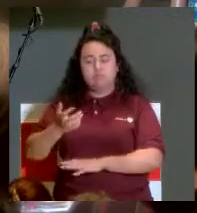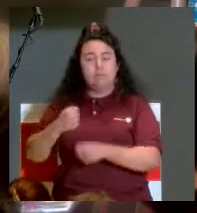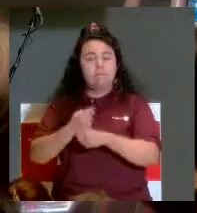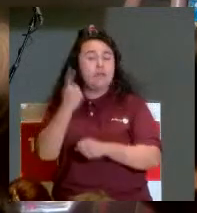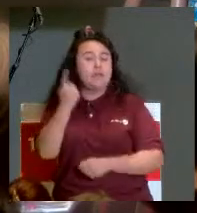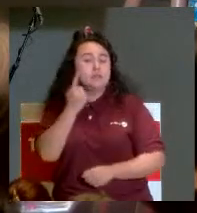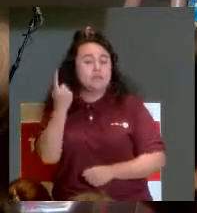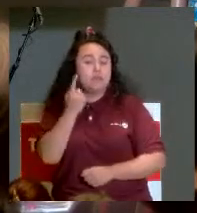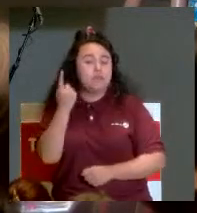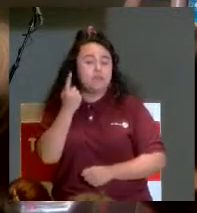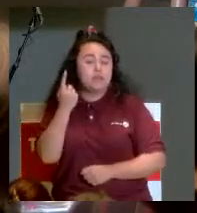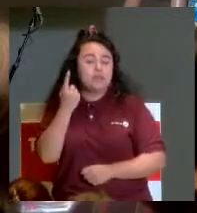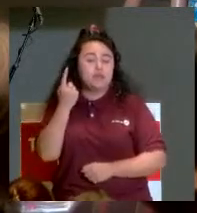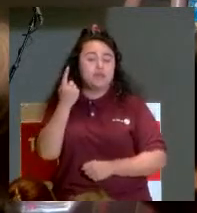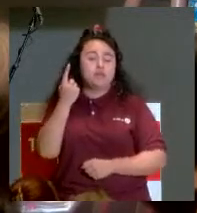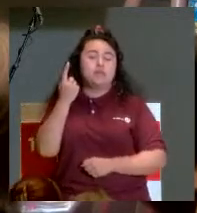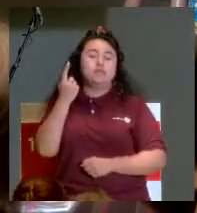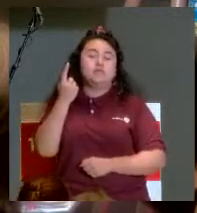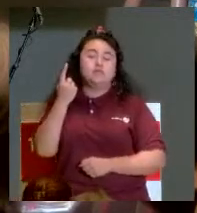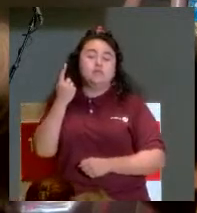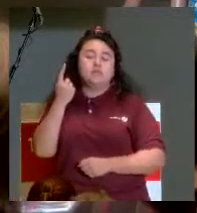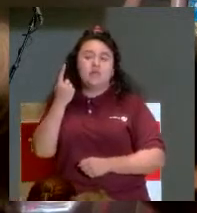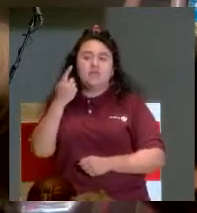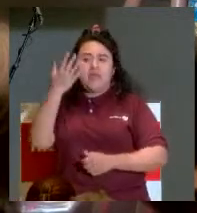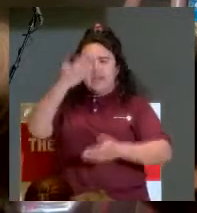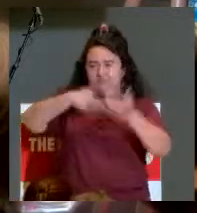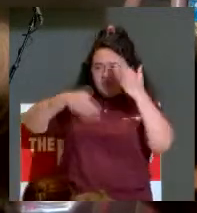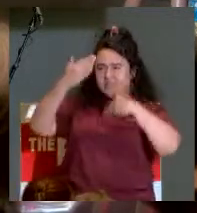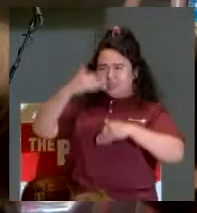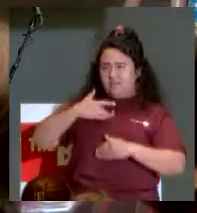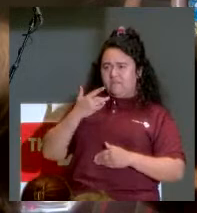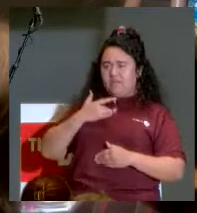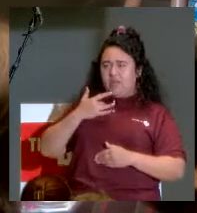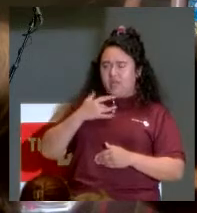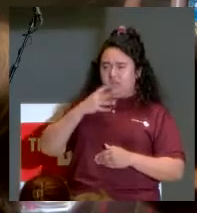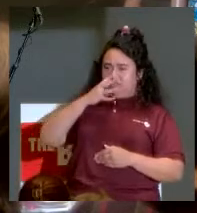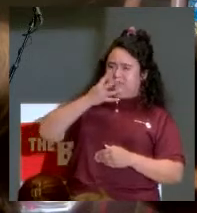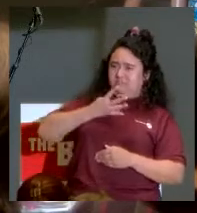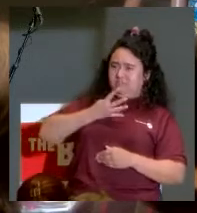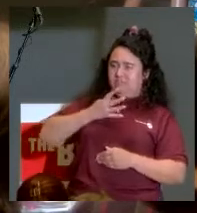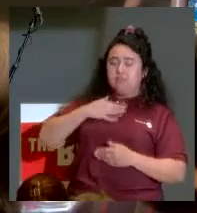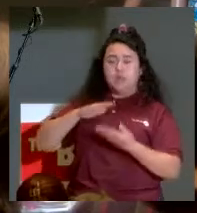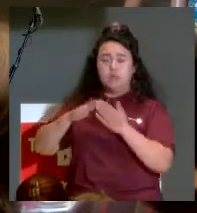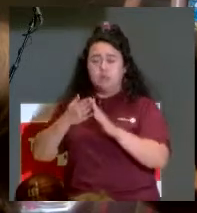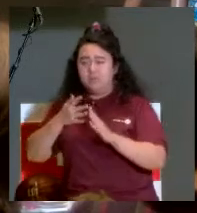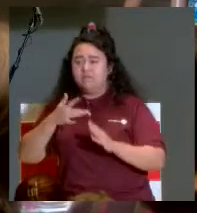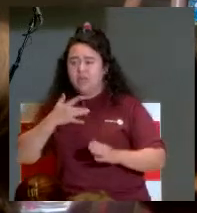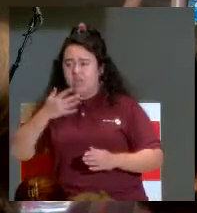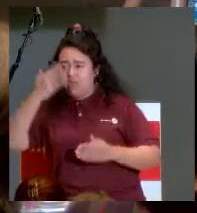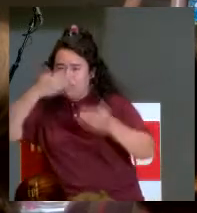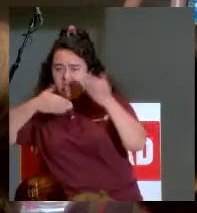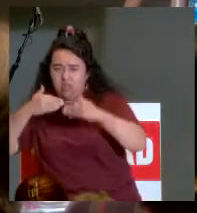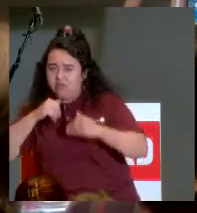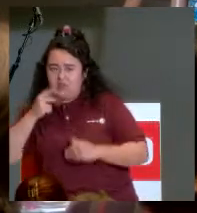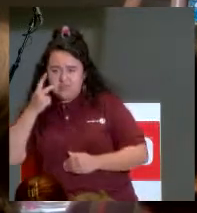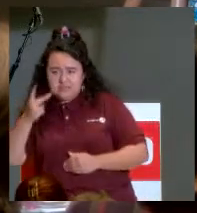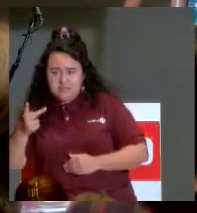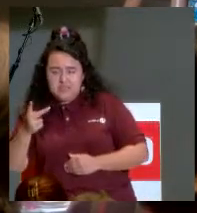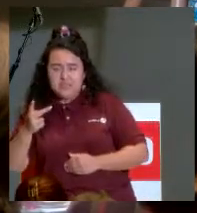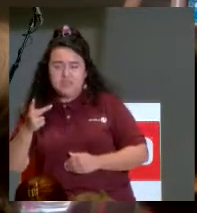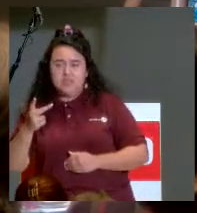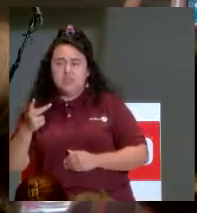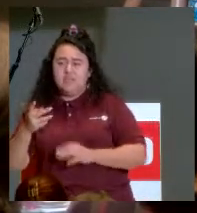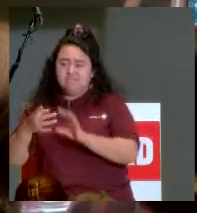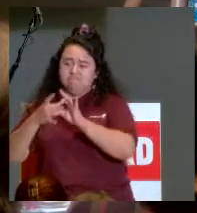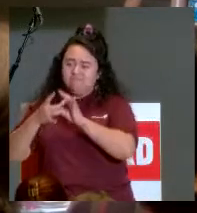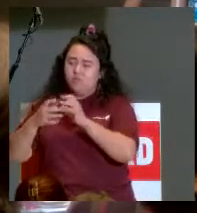something of the invisibility that I think I felt and that my community felt, and that within each other we